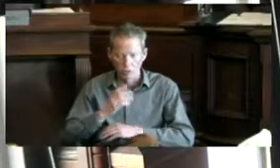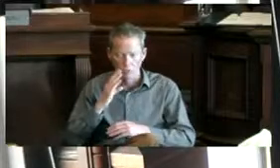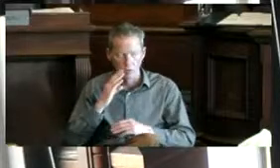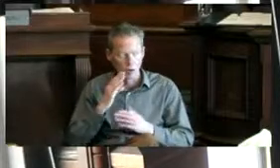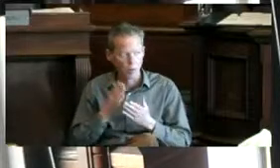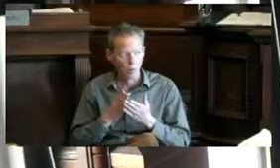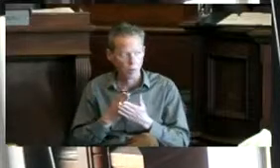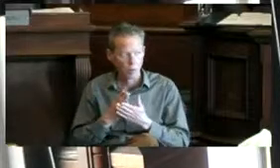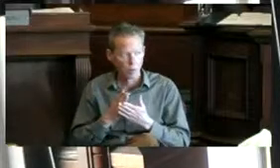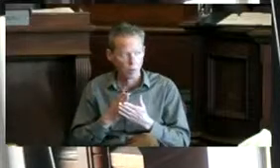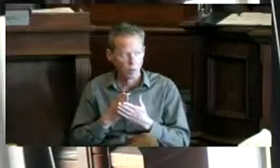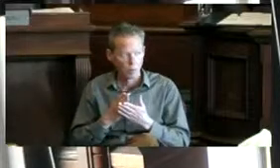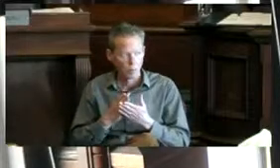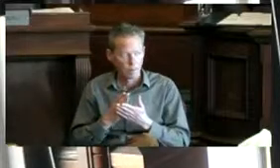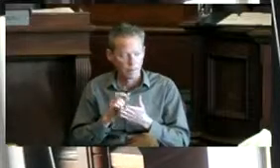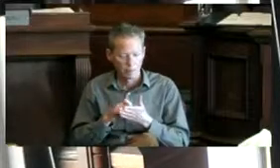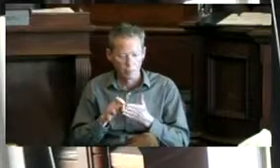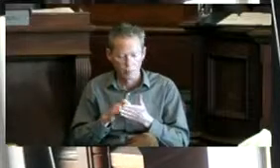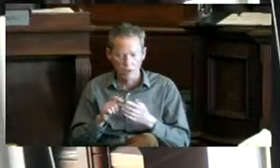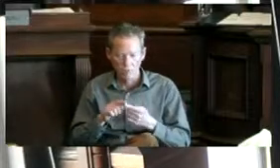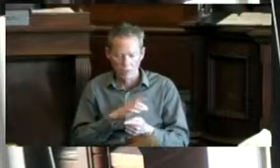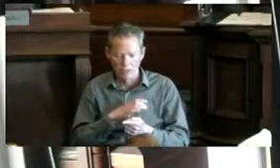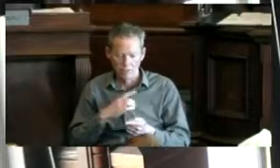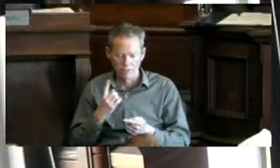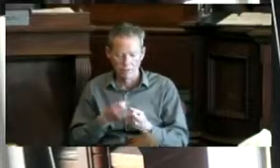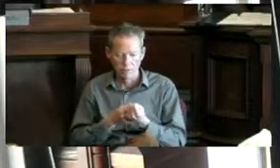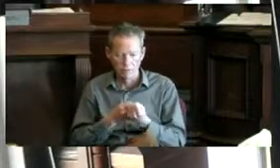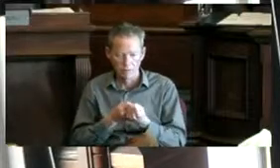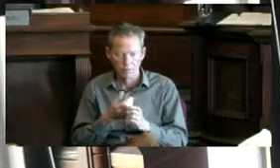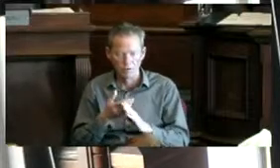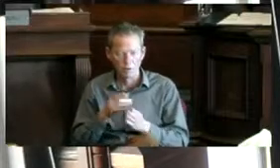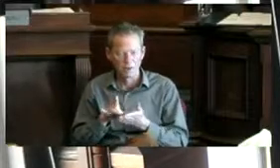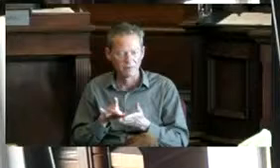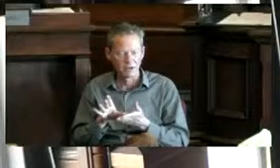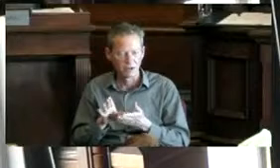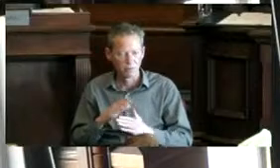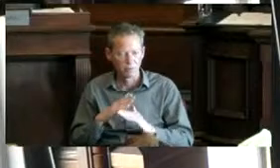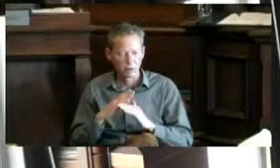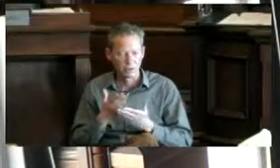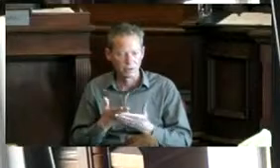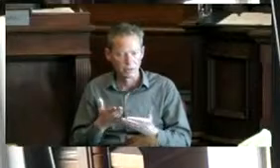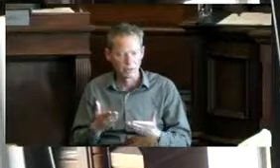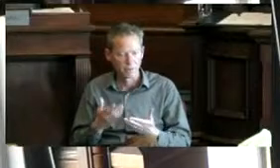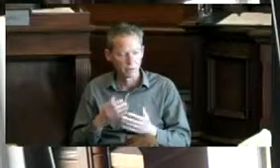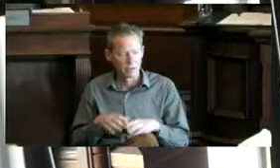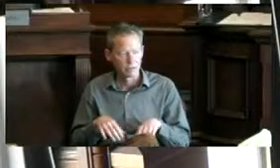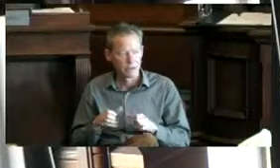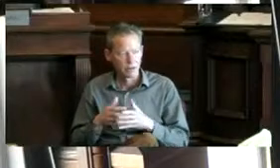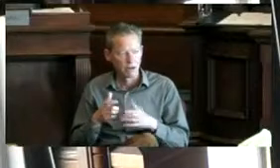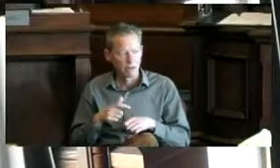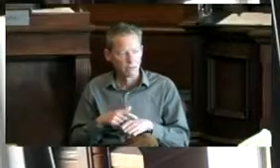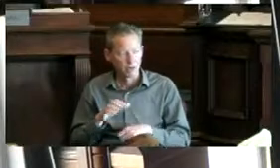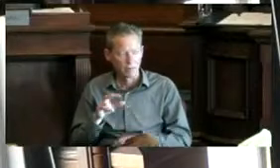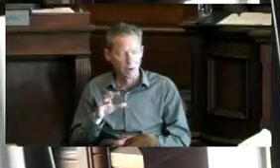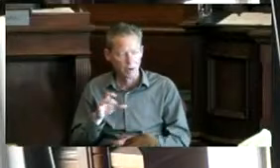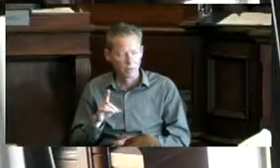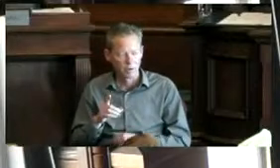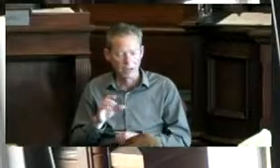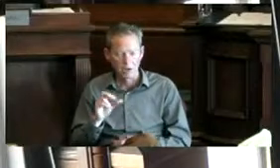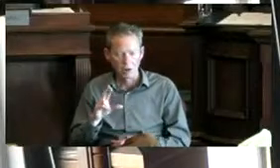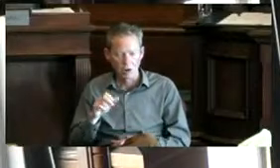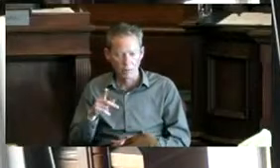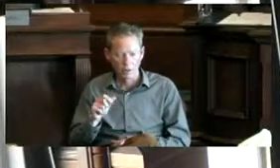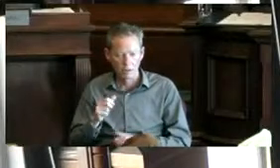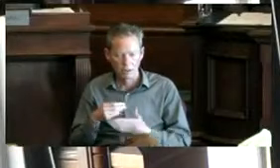Counsel is something that we sponsored before with eviction prevention stuff. We spend a lot of time on COVID, and we actually spent ARPA dollars on